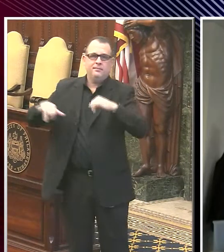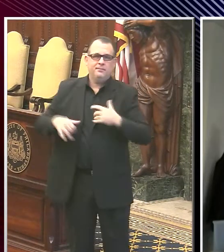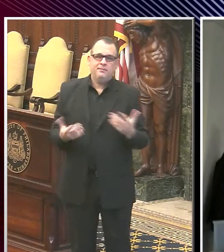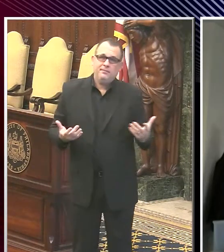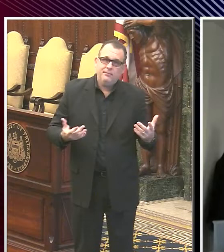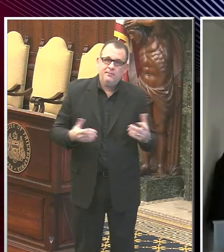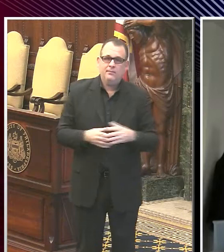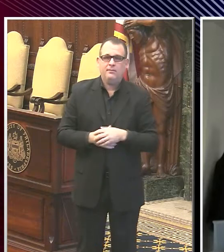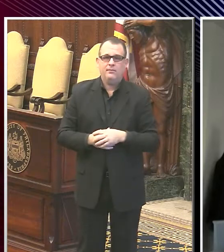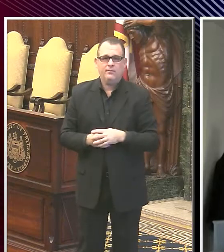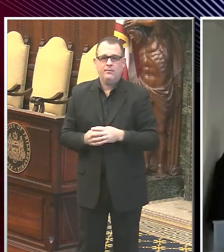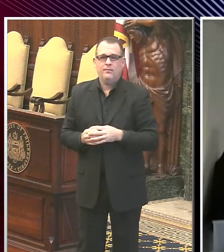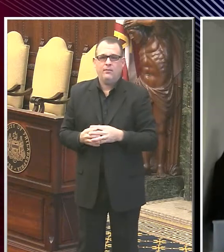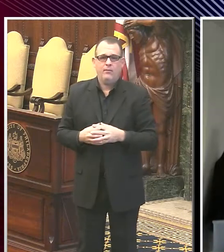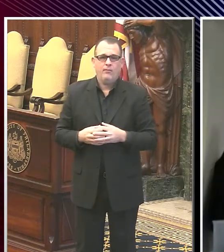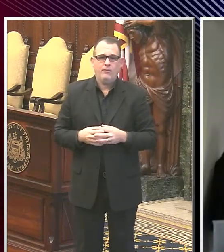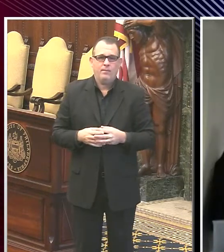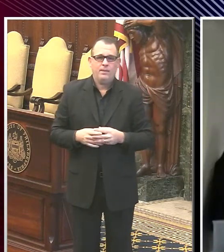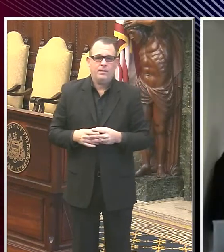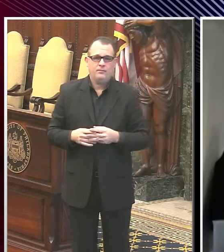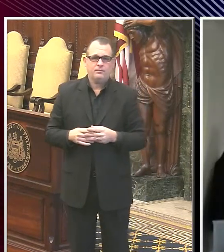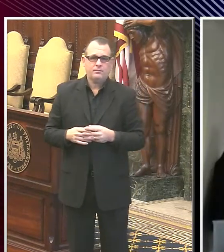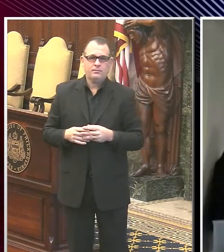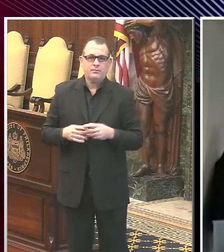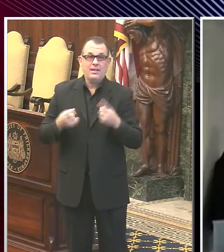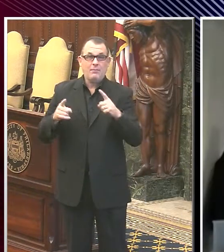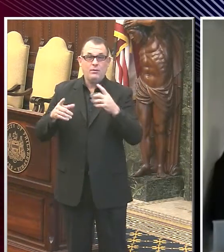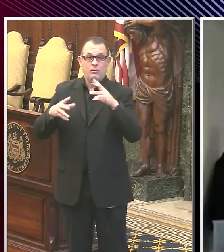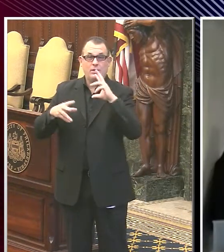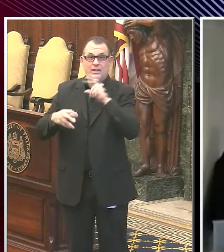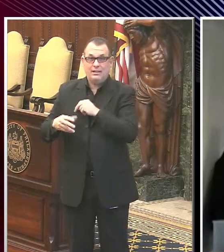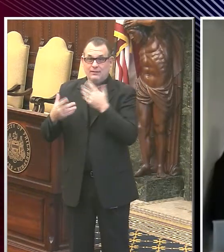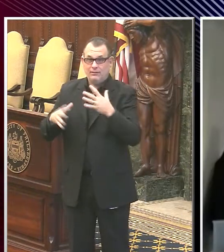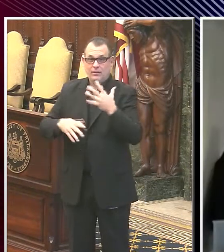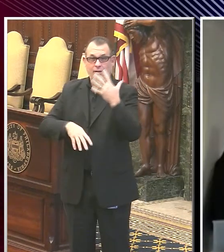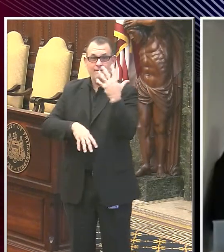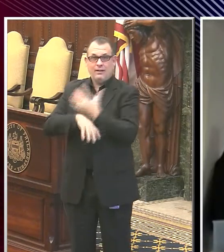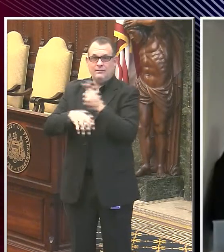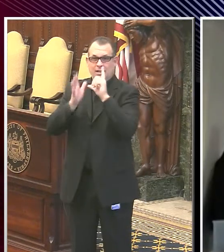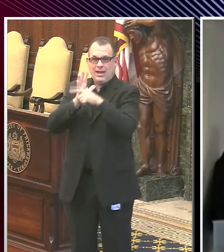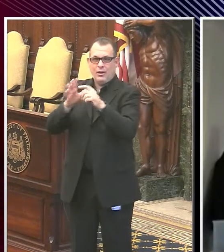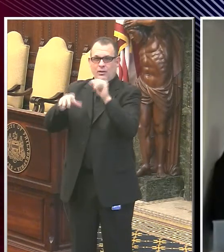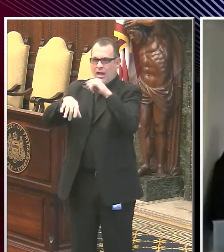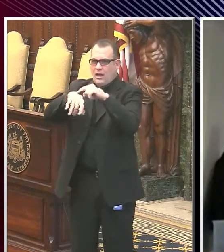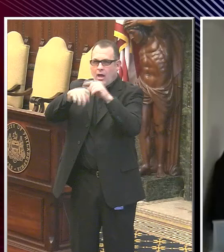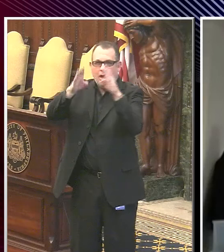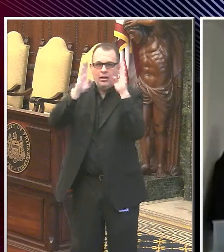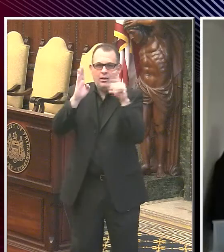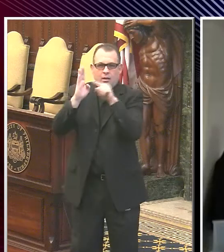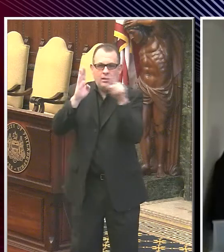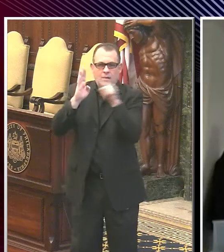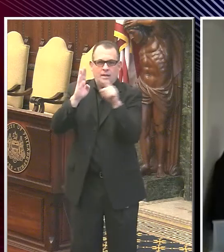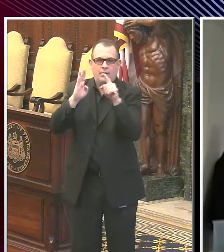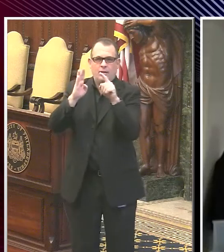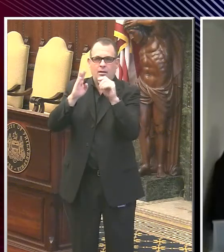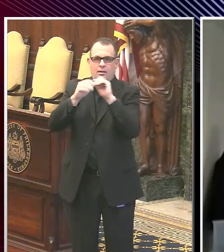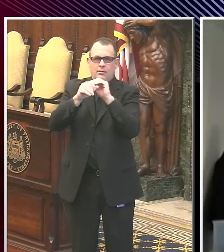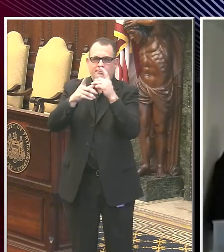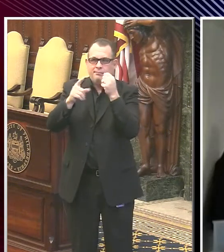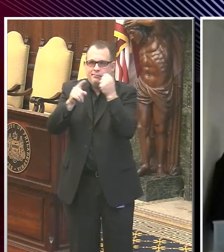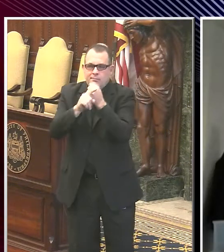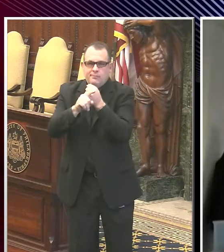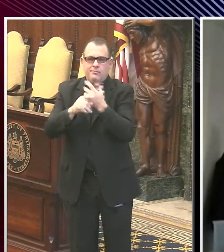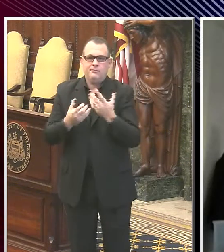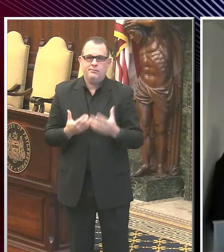days after Thanksgiving, which is the typical length and incubation period for the coronavirus. And then we have plenty of stories from our case interviews